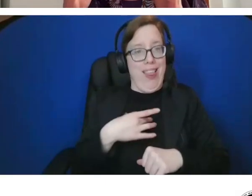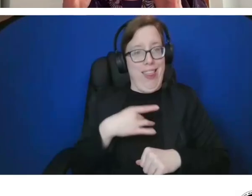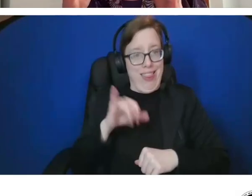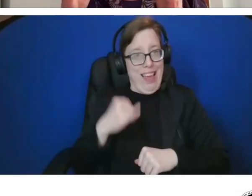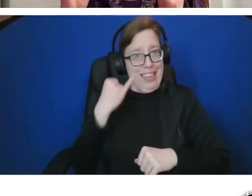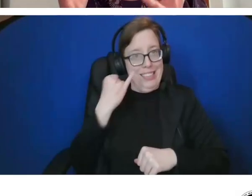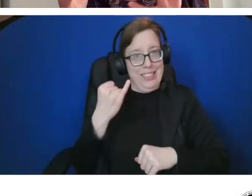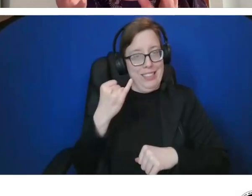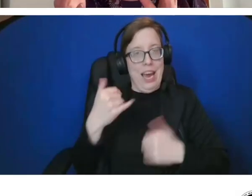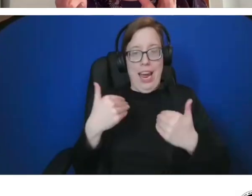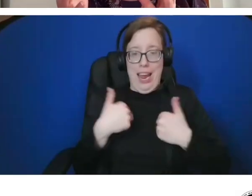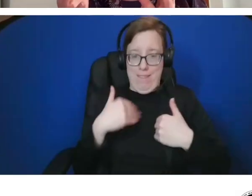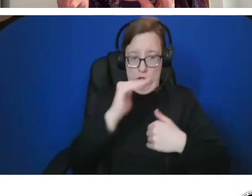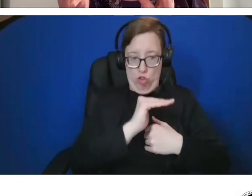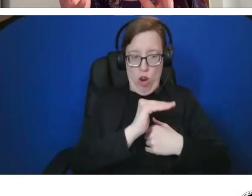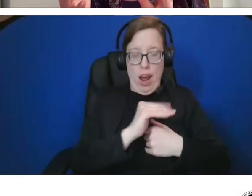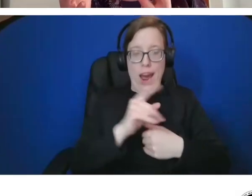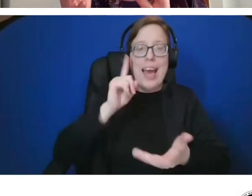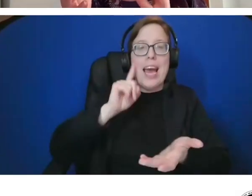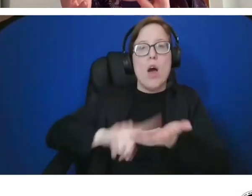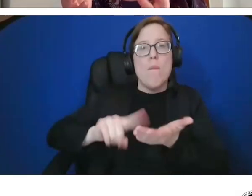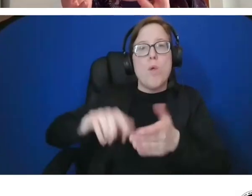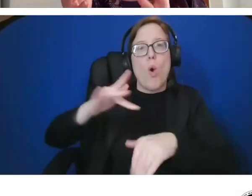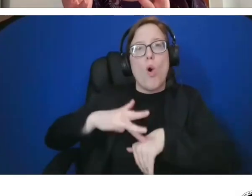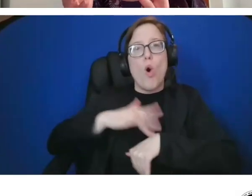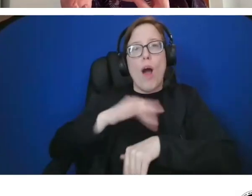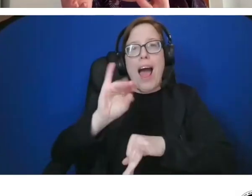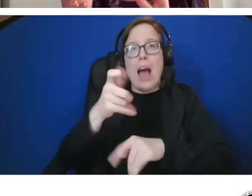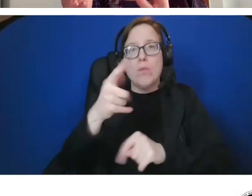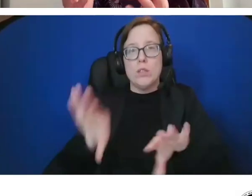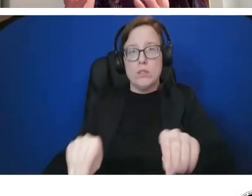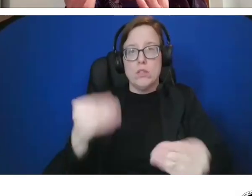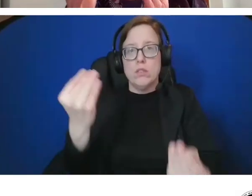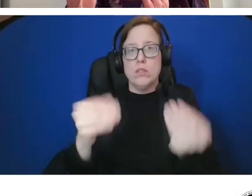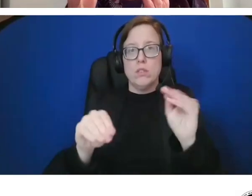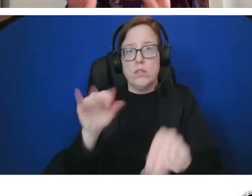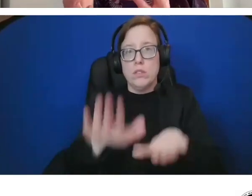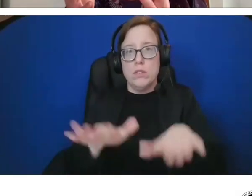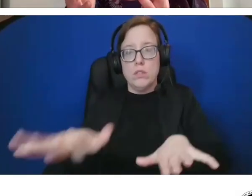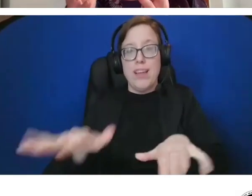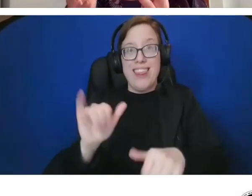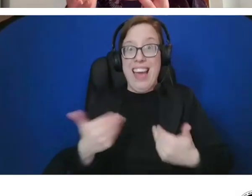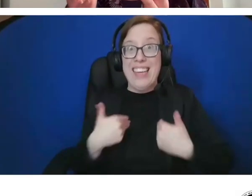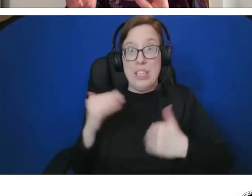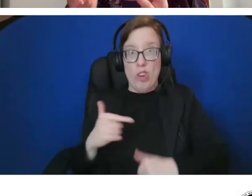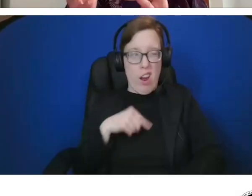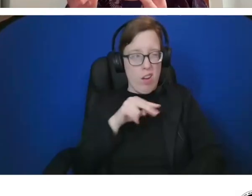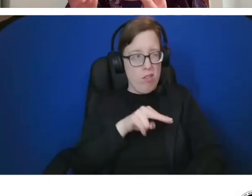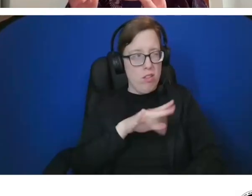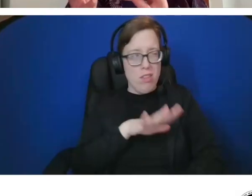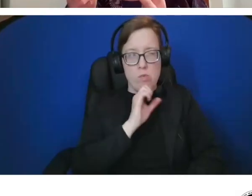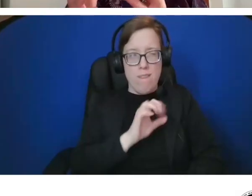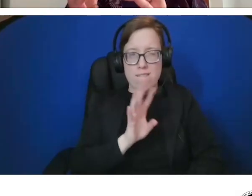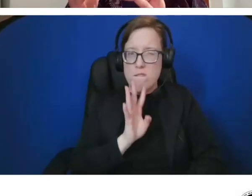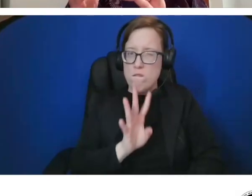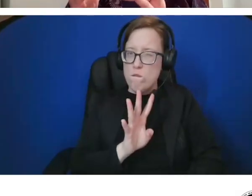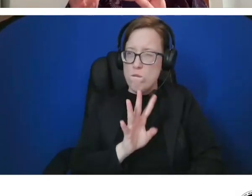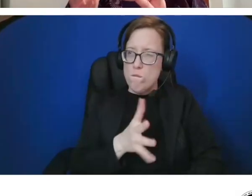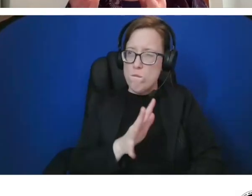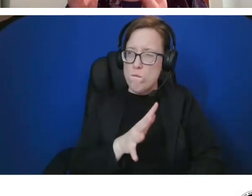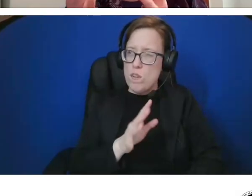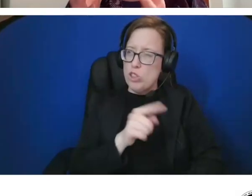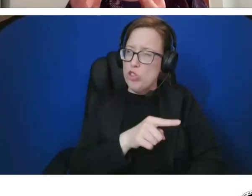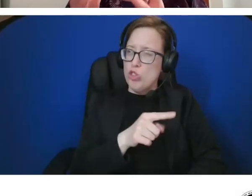I like that idea of having a child explore the objects first. And that young child that I observed was probably 4 years old,